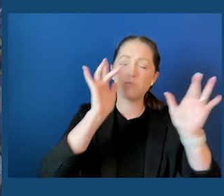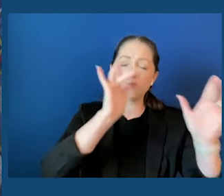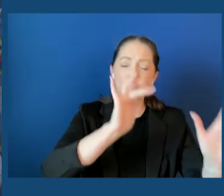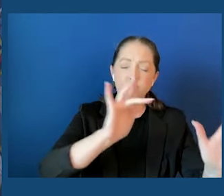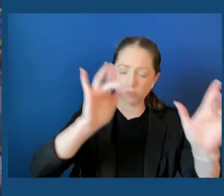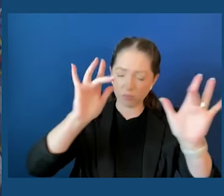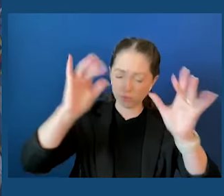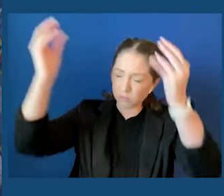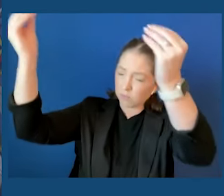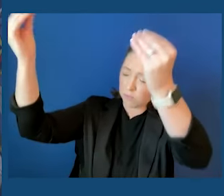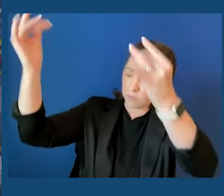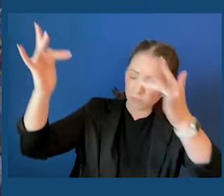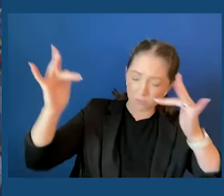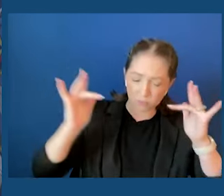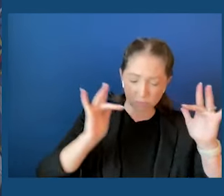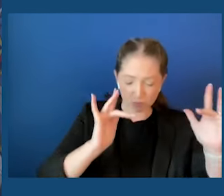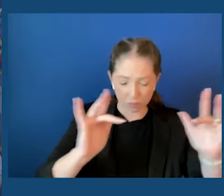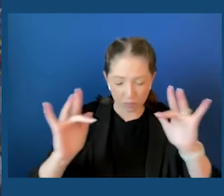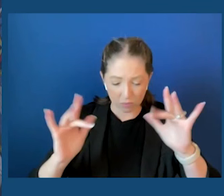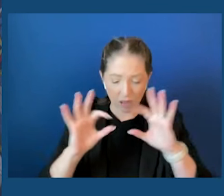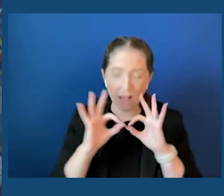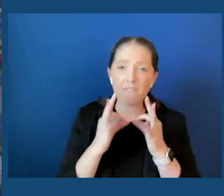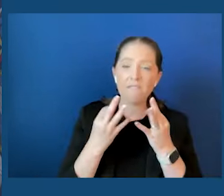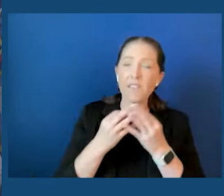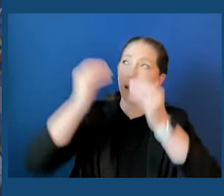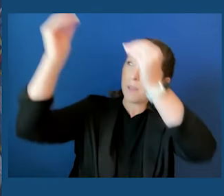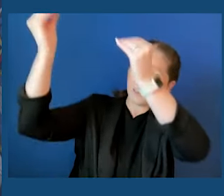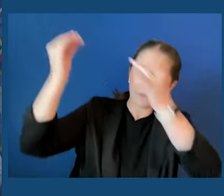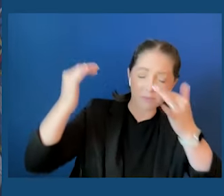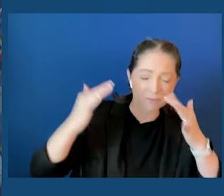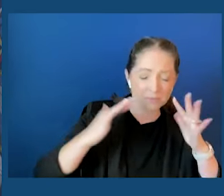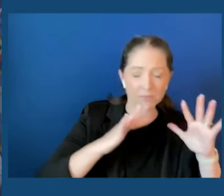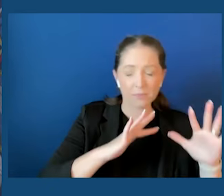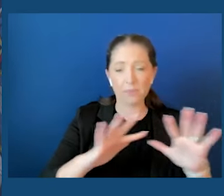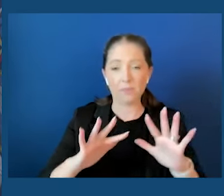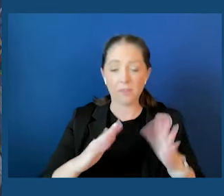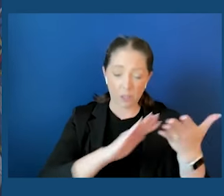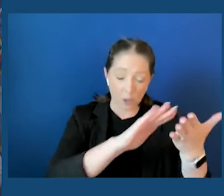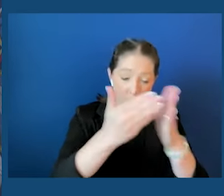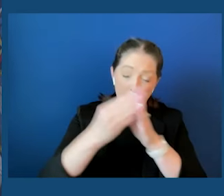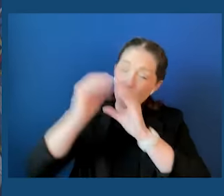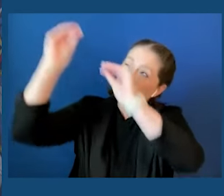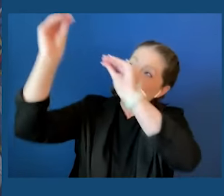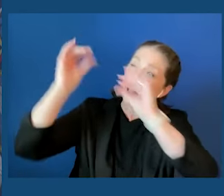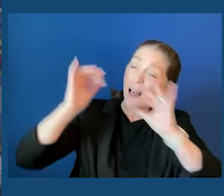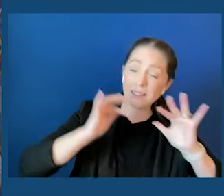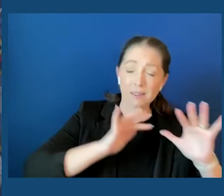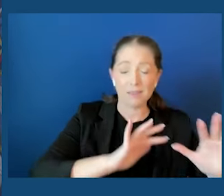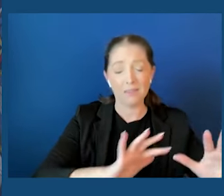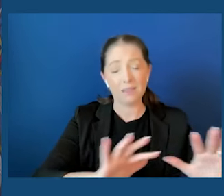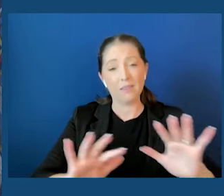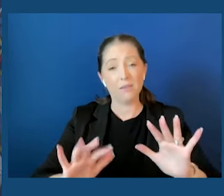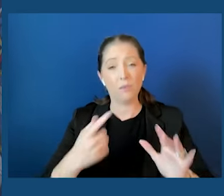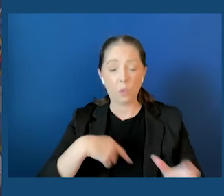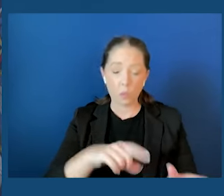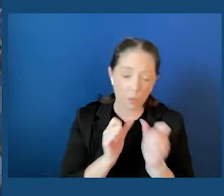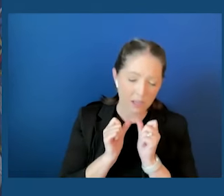is represented here today. And Lord, bless our entire community as we continue to